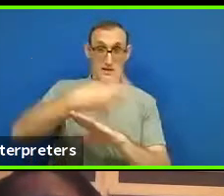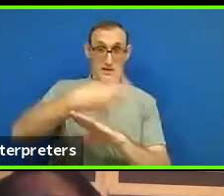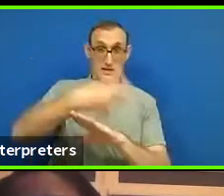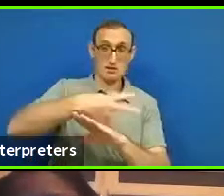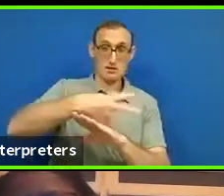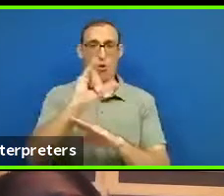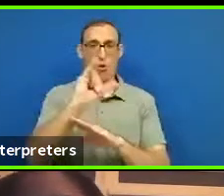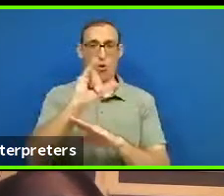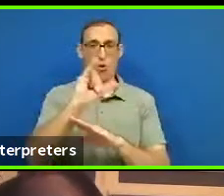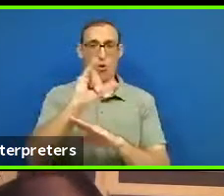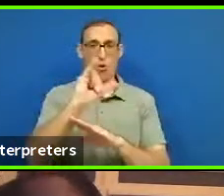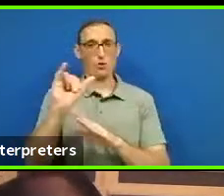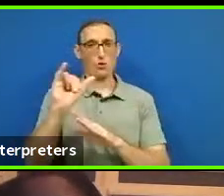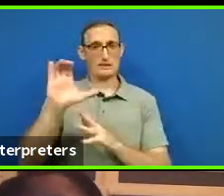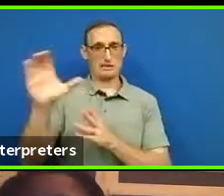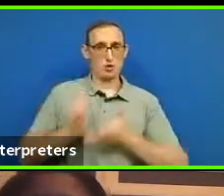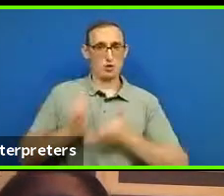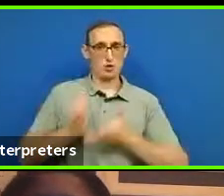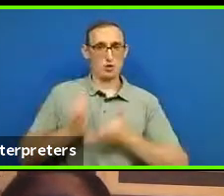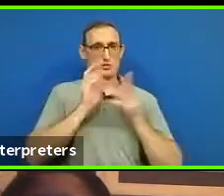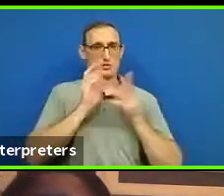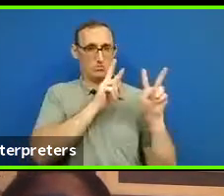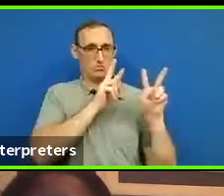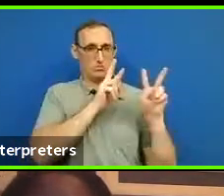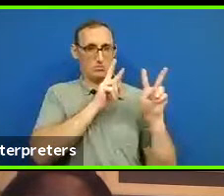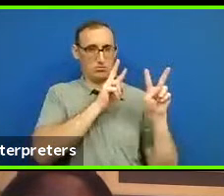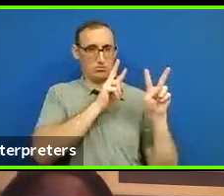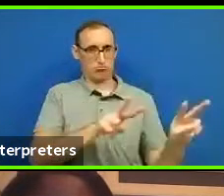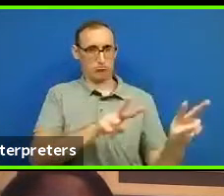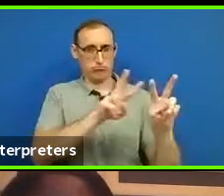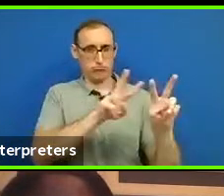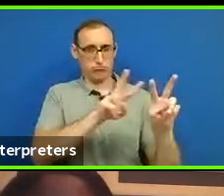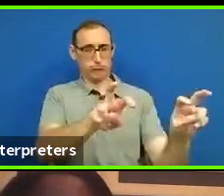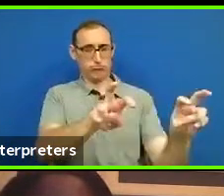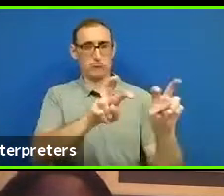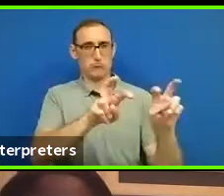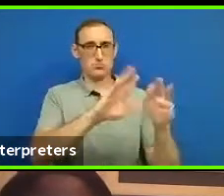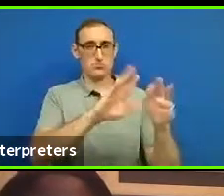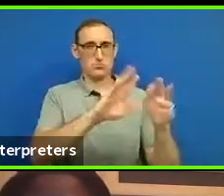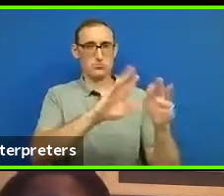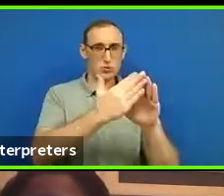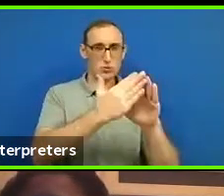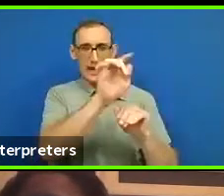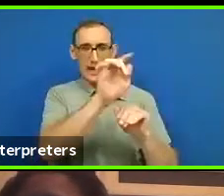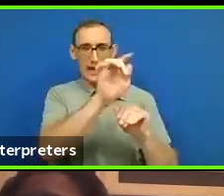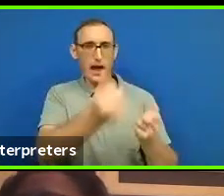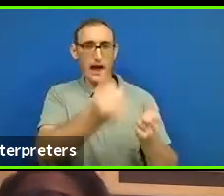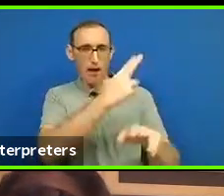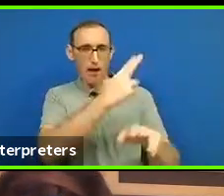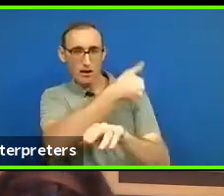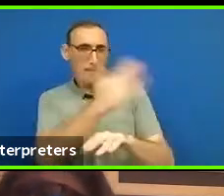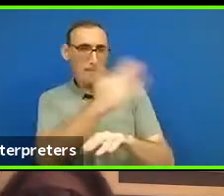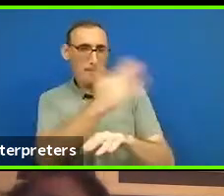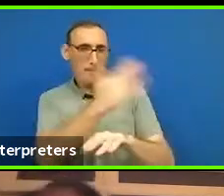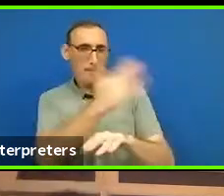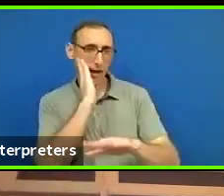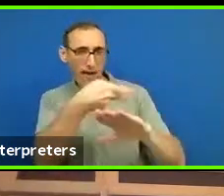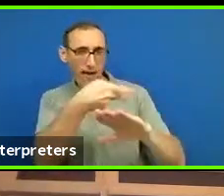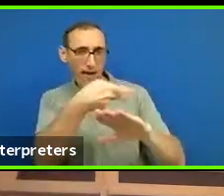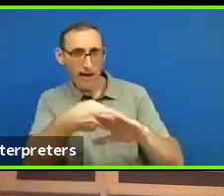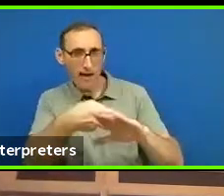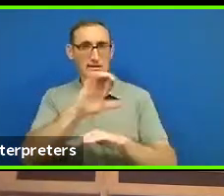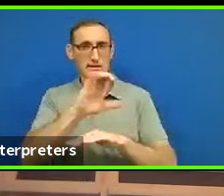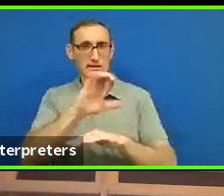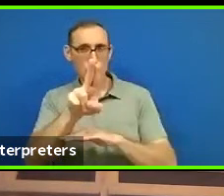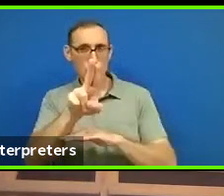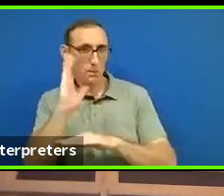our percentage used of hospital beds versus our percentage of used ICU beds versus the